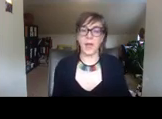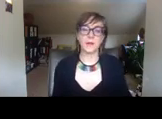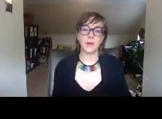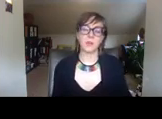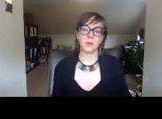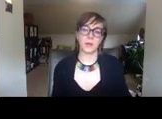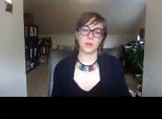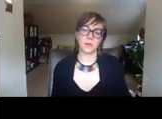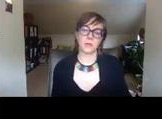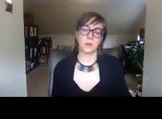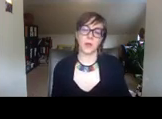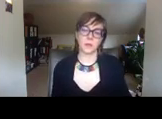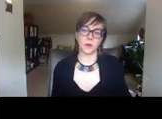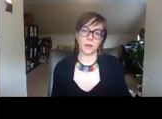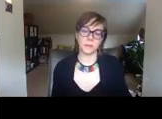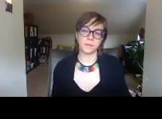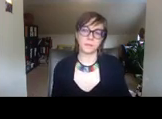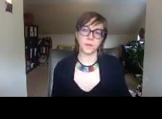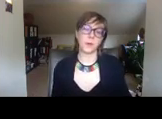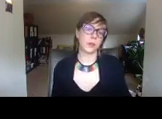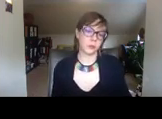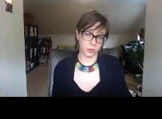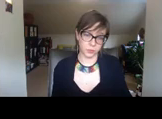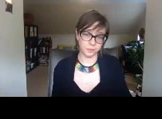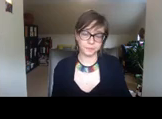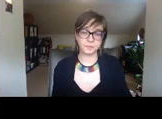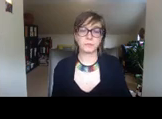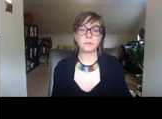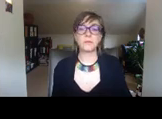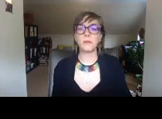To have a ritualized way of grieving like we used to.